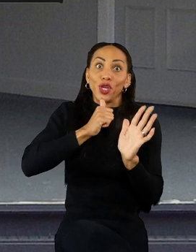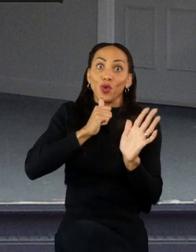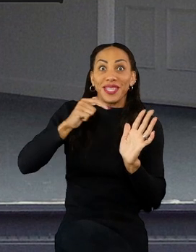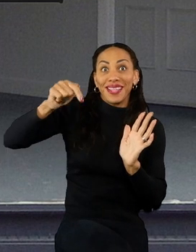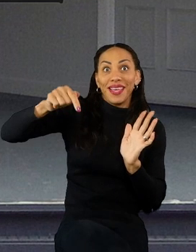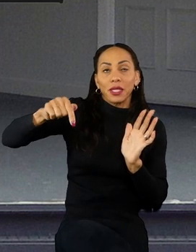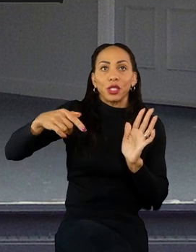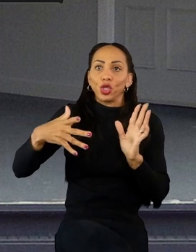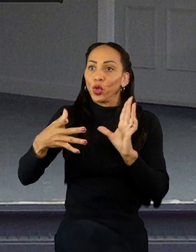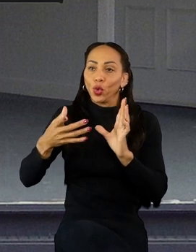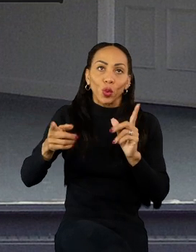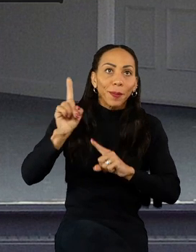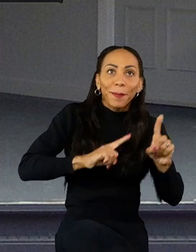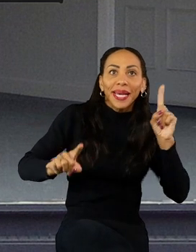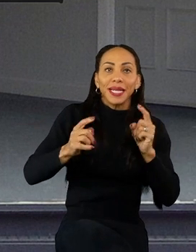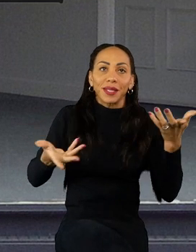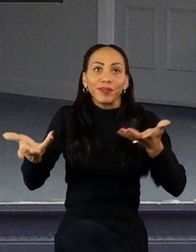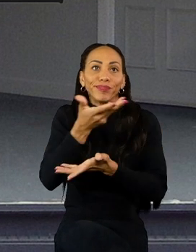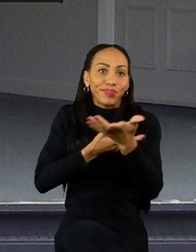opposed to the final production.